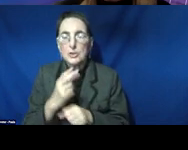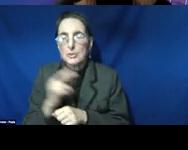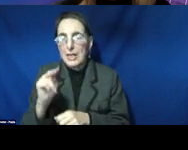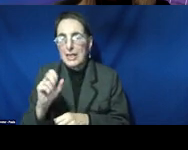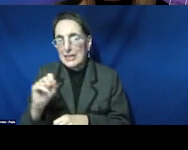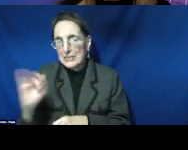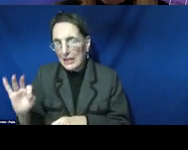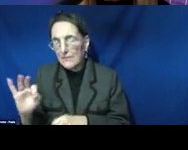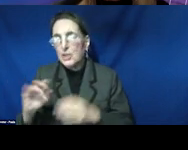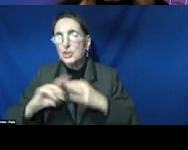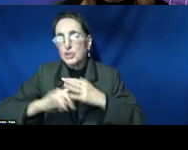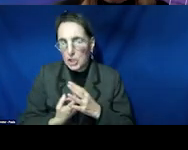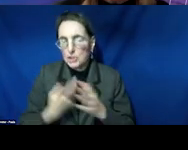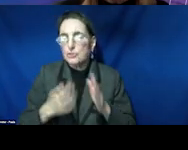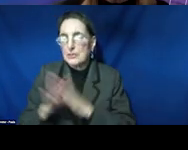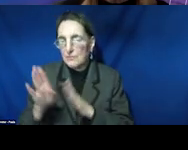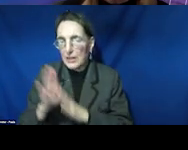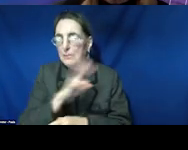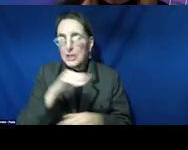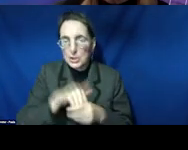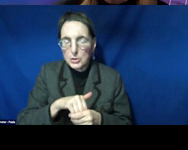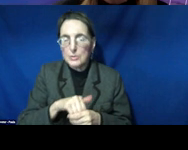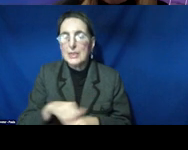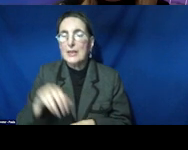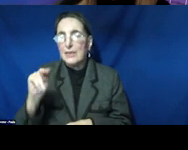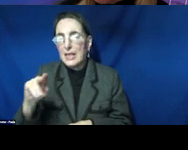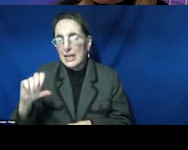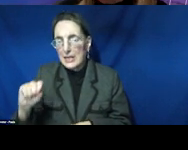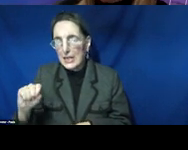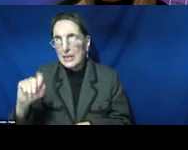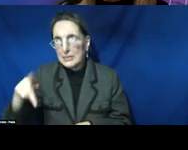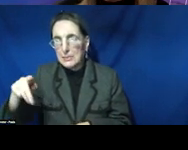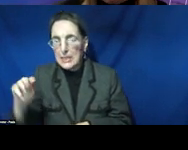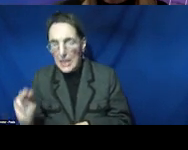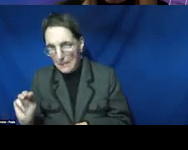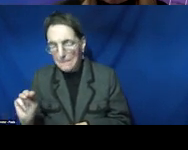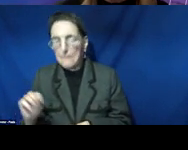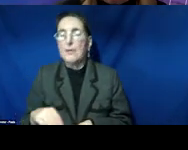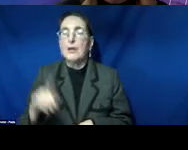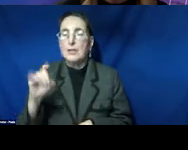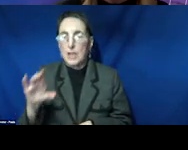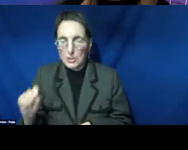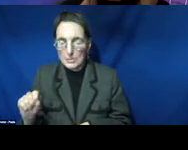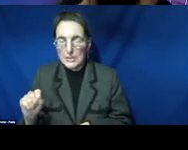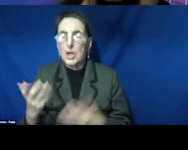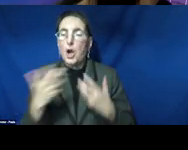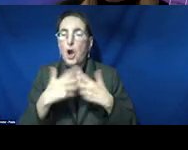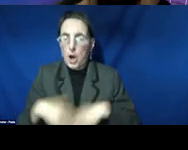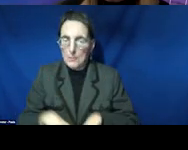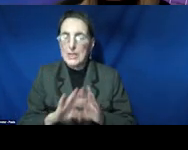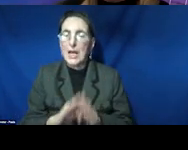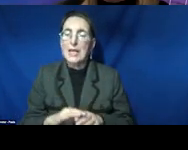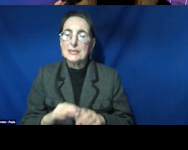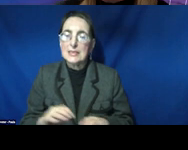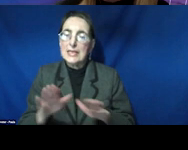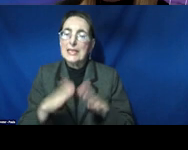and include within the NSPM implementation guidance harmonized disclosure requirements that are for